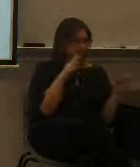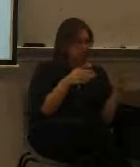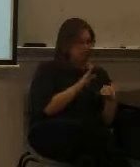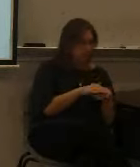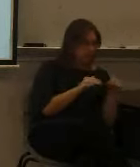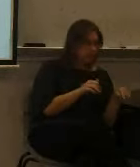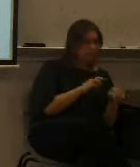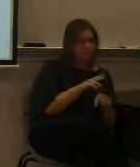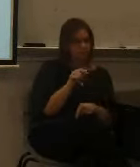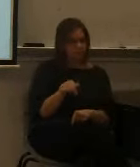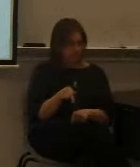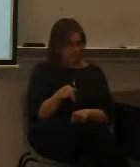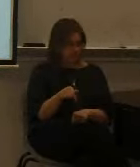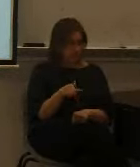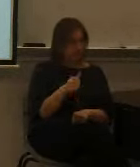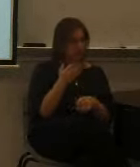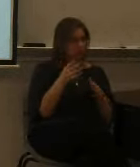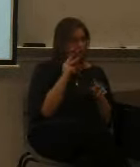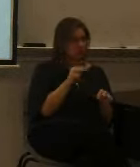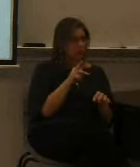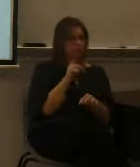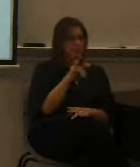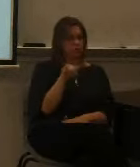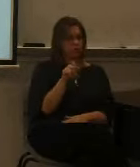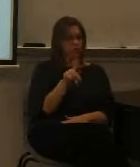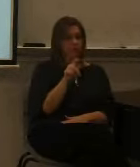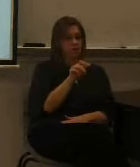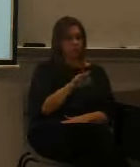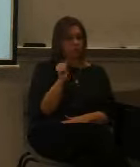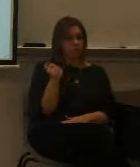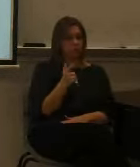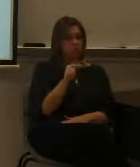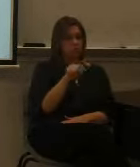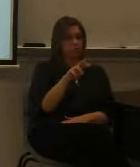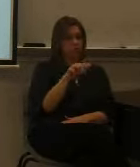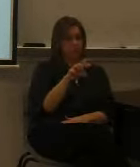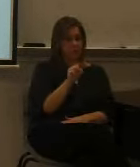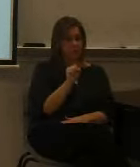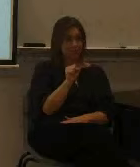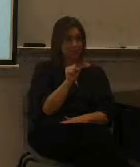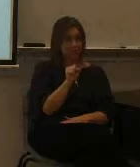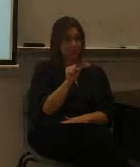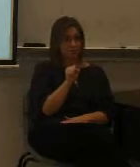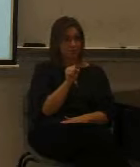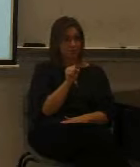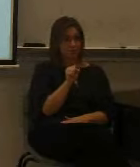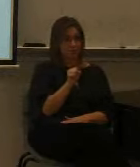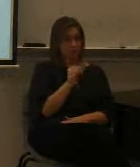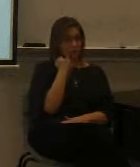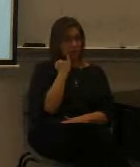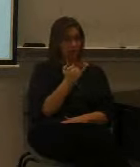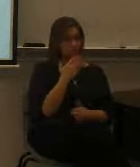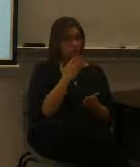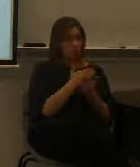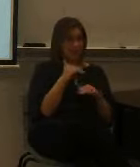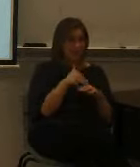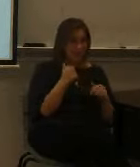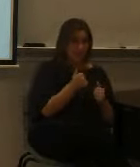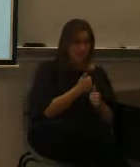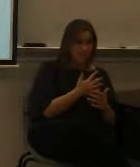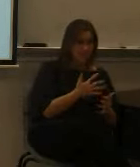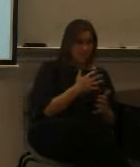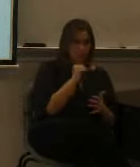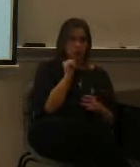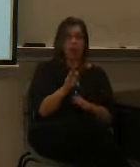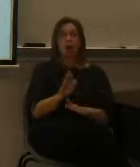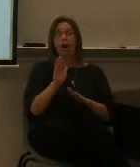another. Another way of looking at it is jack of all trades is a master of none. That mostly, if you adapt to